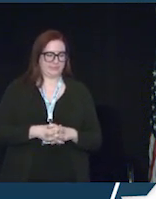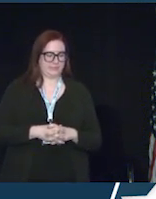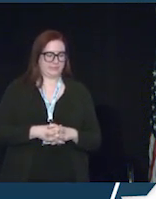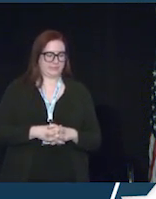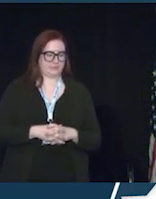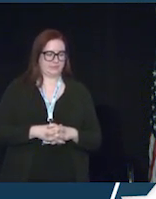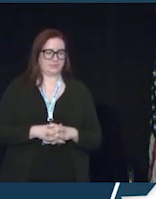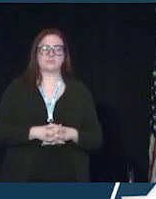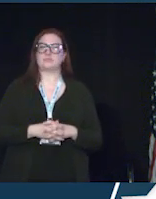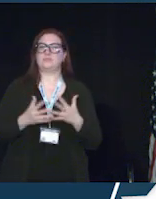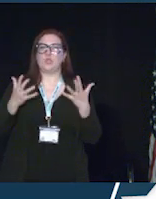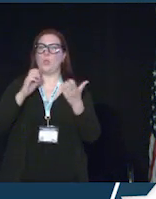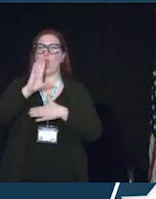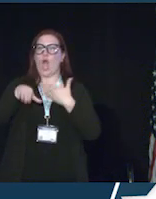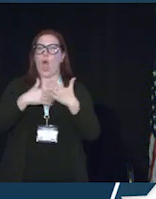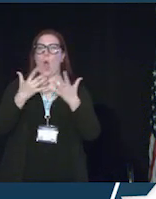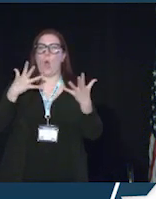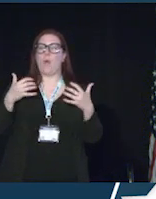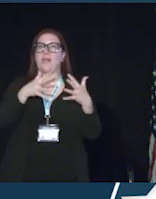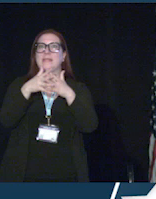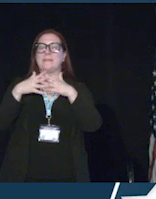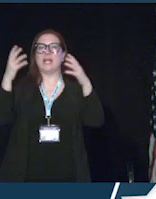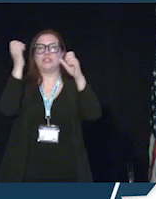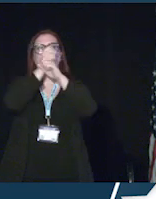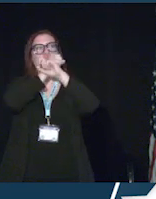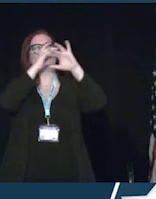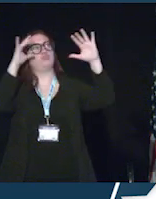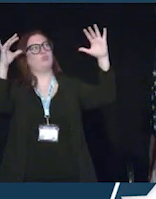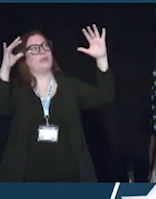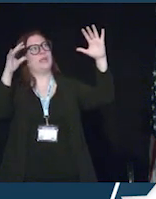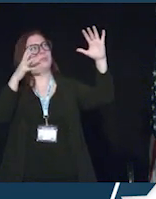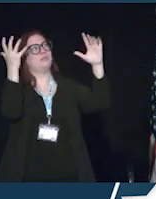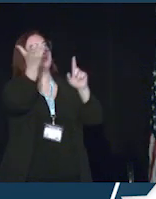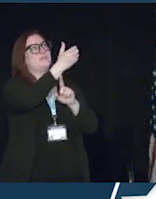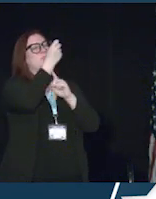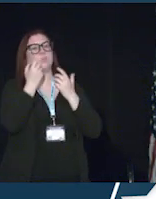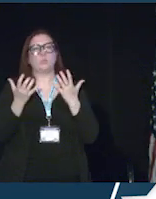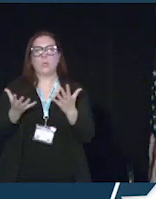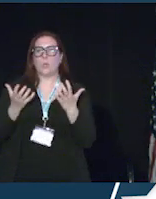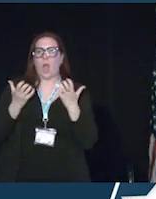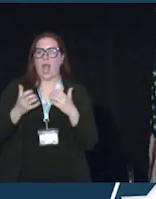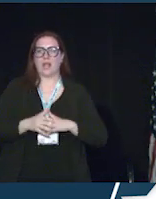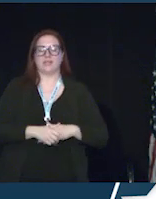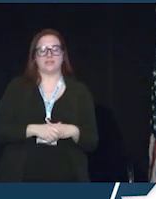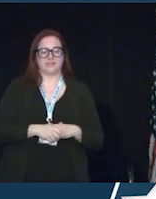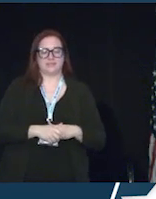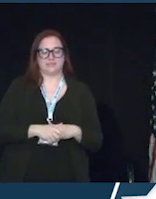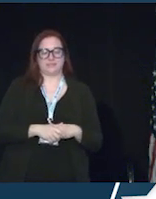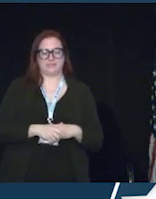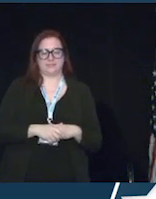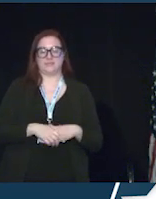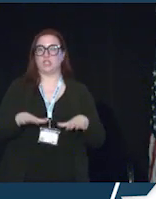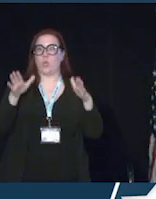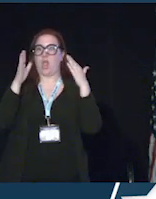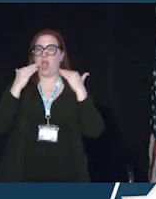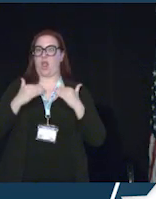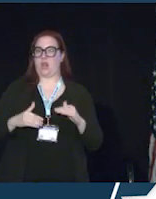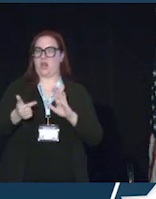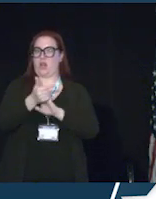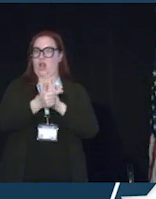We all want the American dream, but another bit of a law will currently have